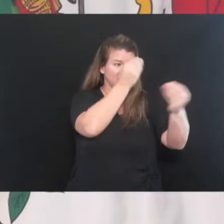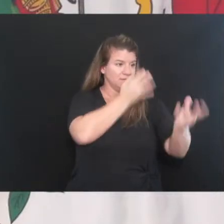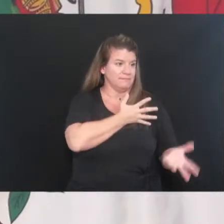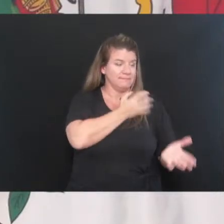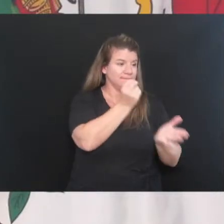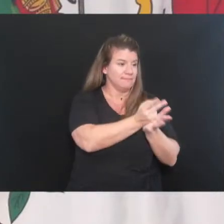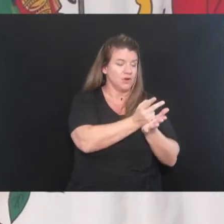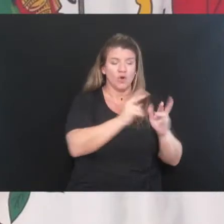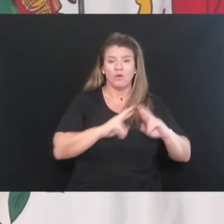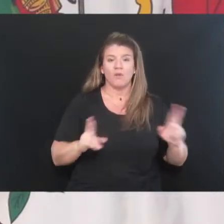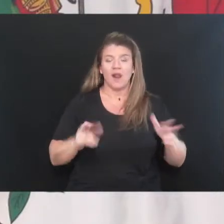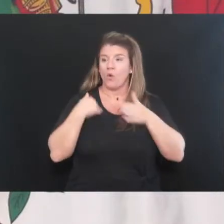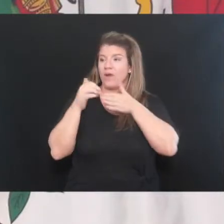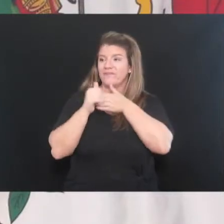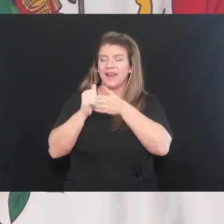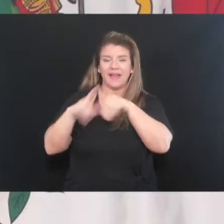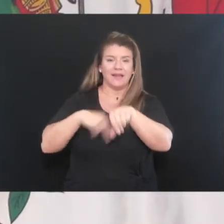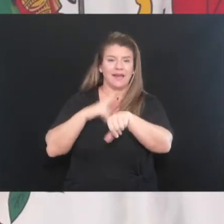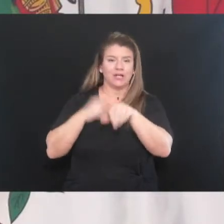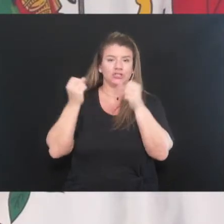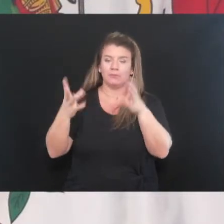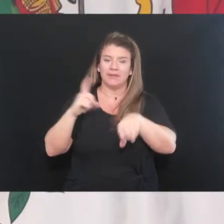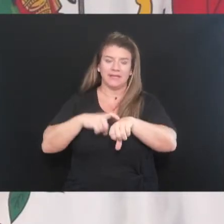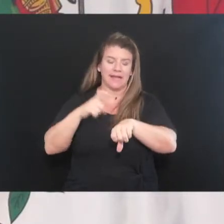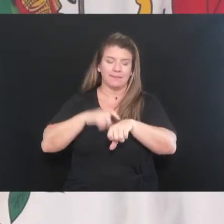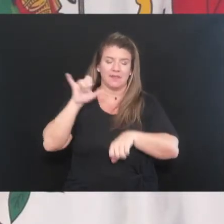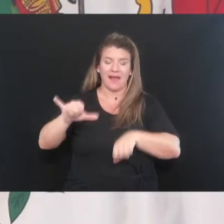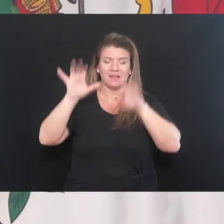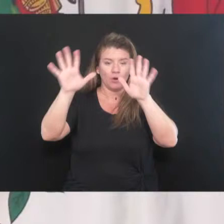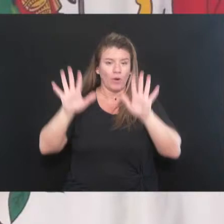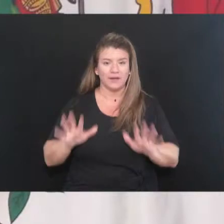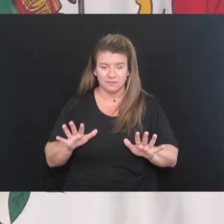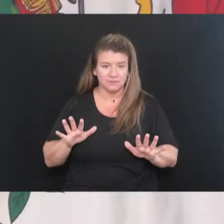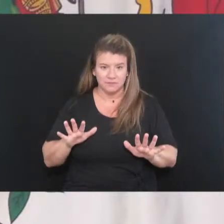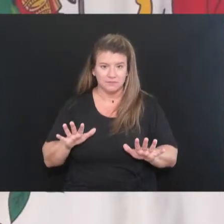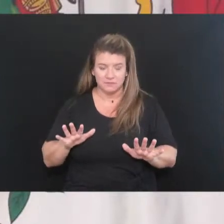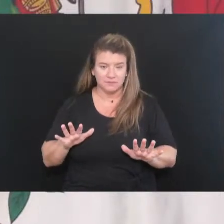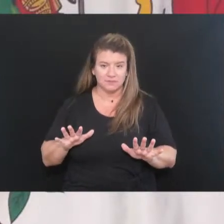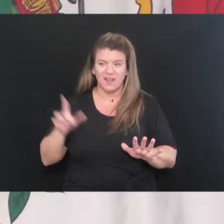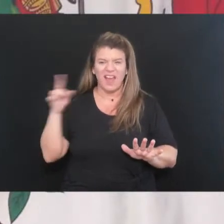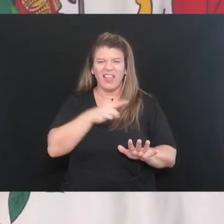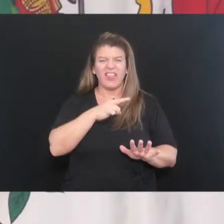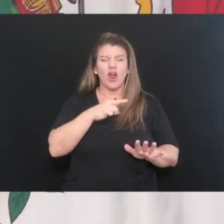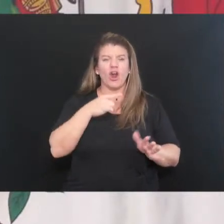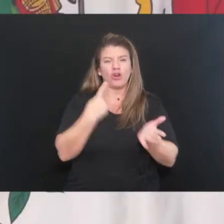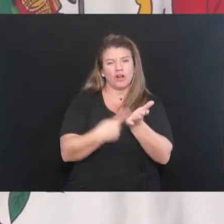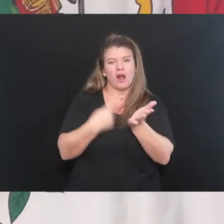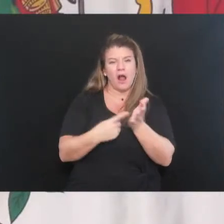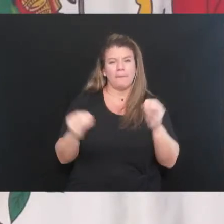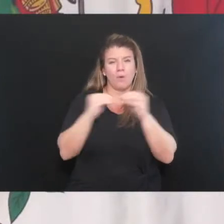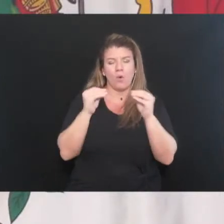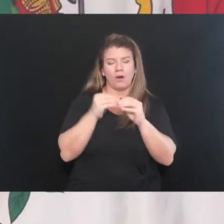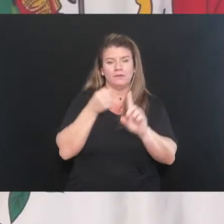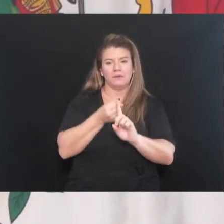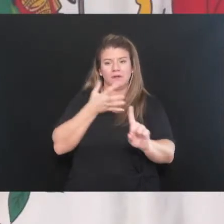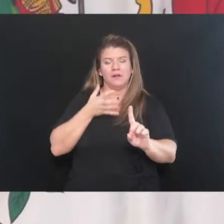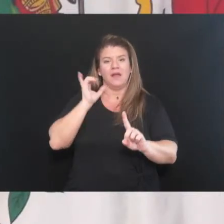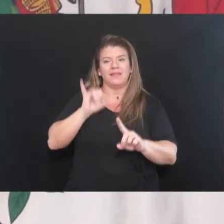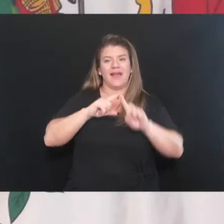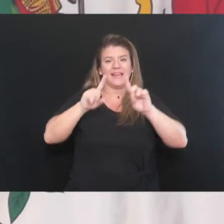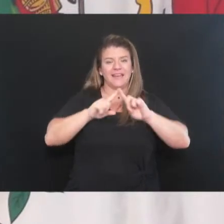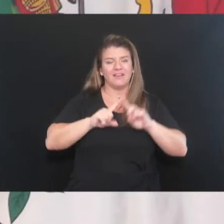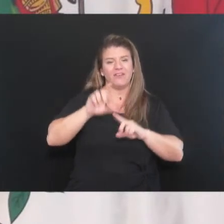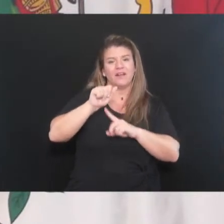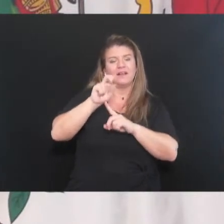and we've led the nation in doing so, and all that's been great. And they're going to talk to you about all the different